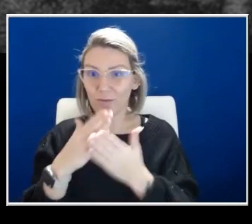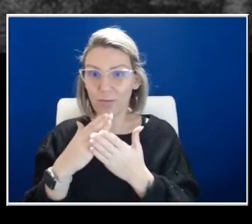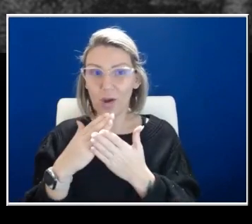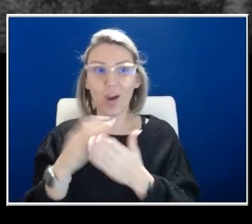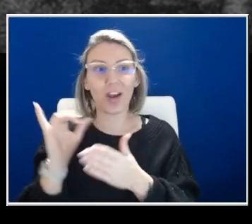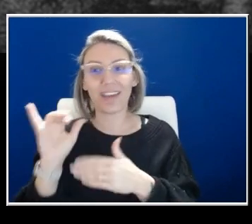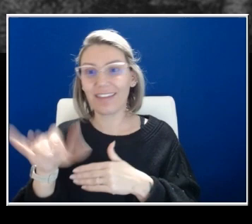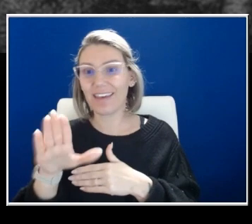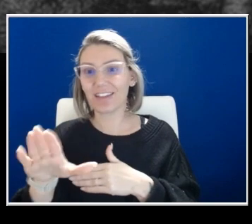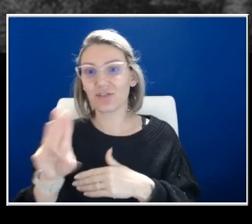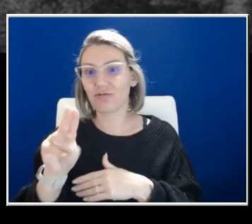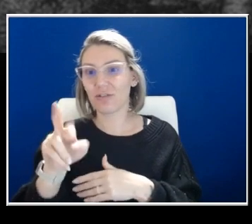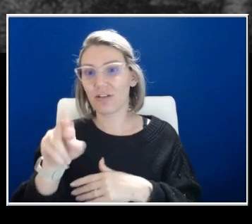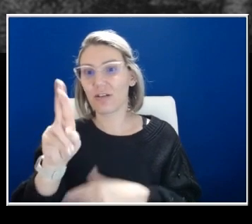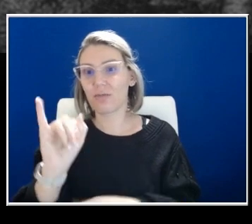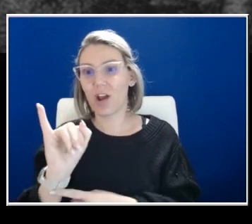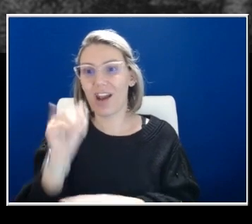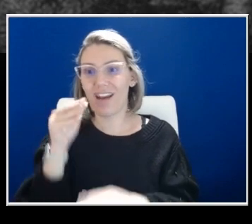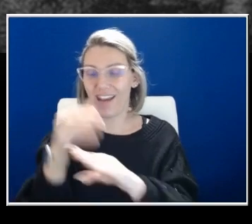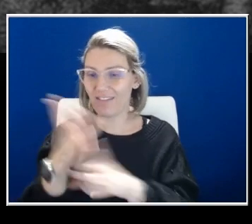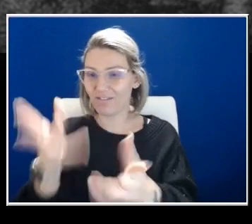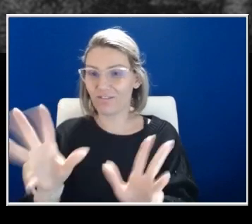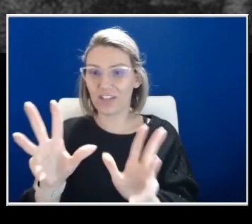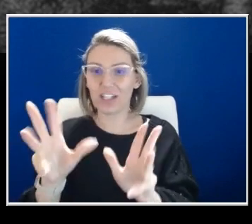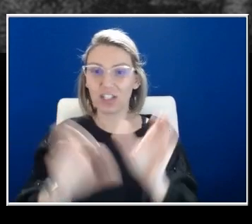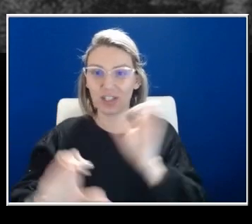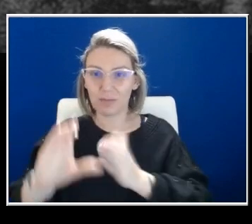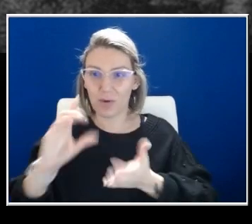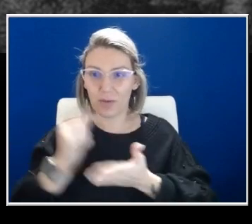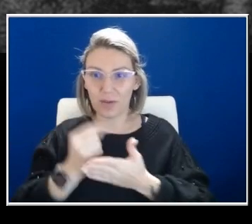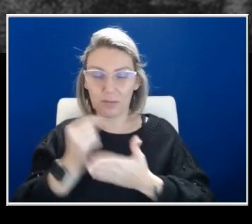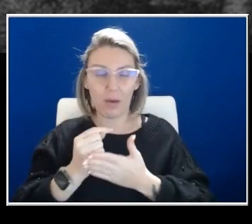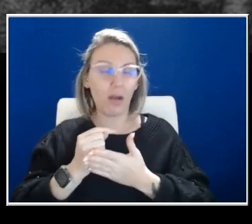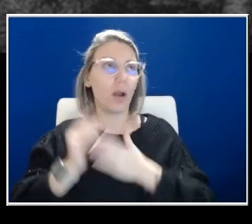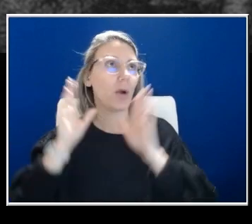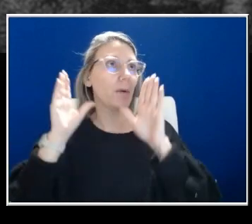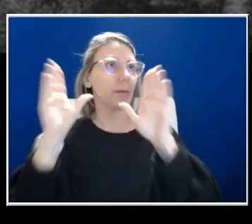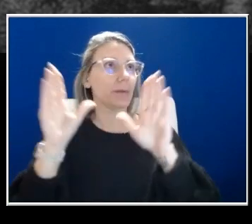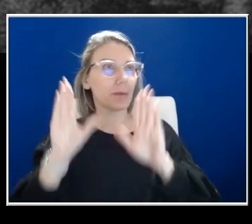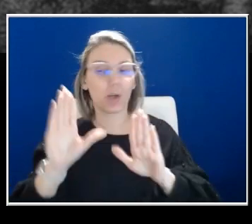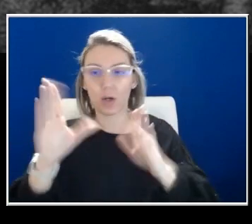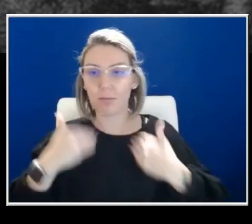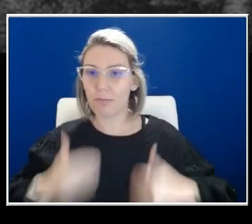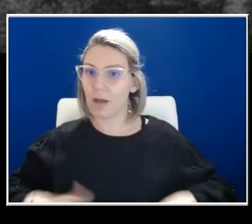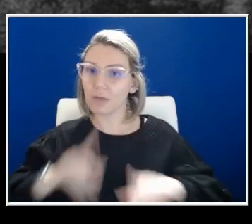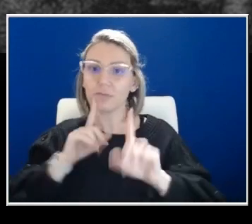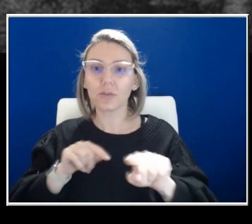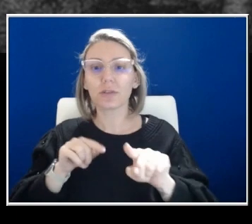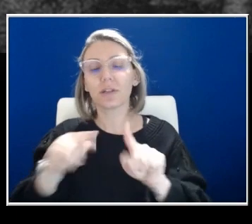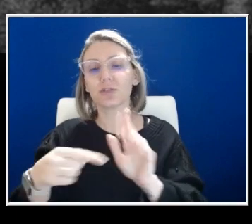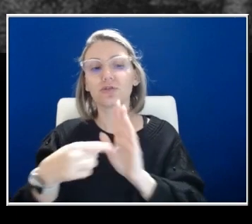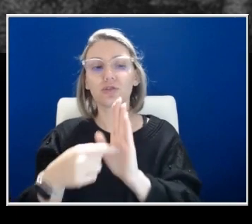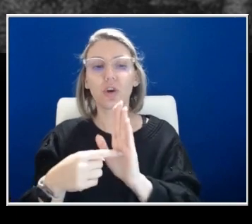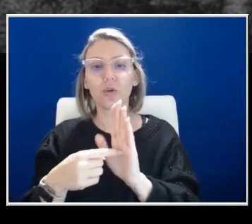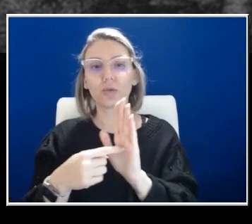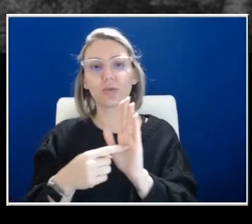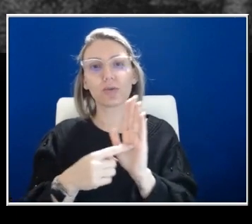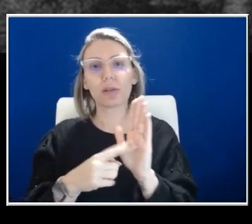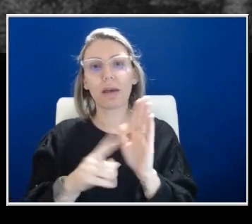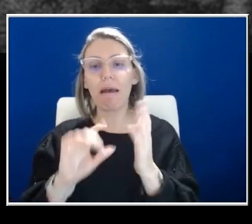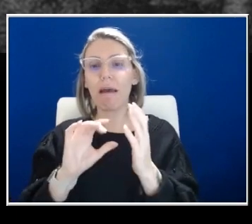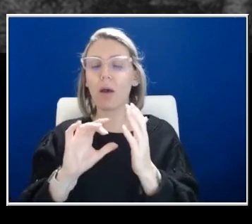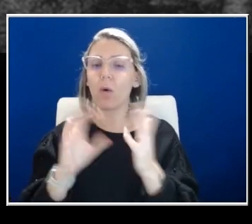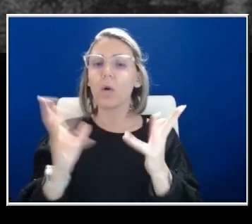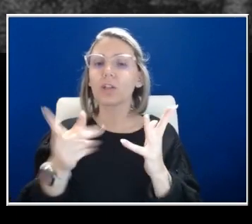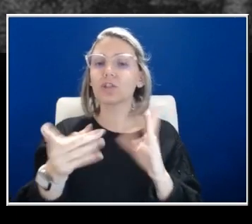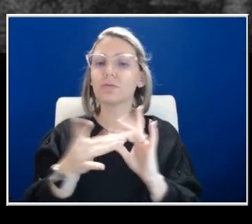MRI after she had completed chemotherapy, and she had such a fantastic response. And this is really, I think, demonstrating what she commented on, the